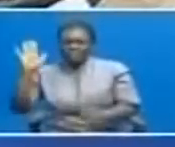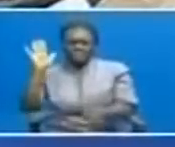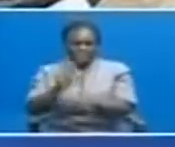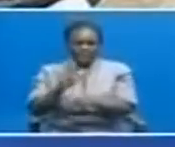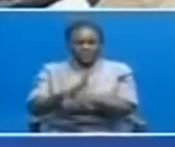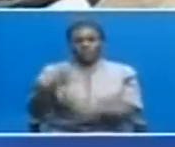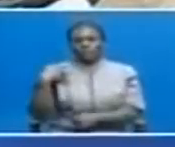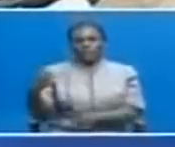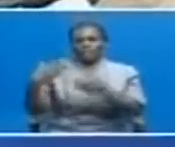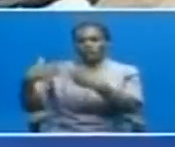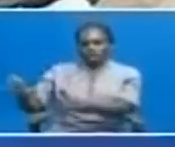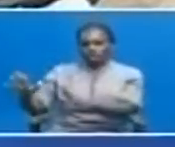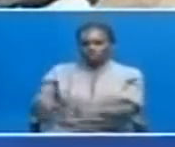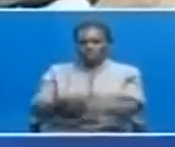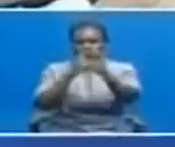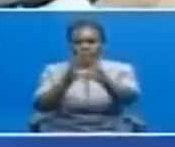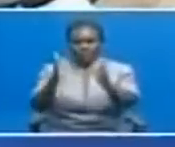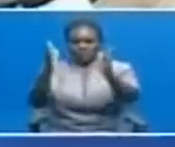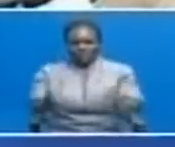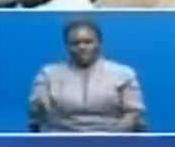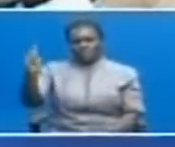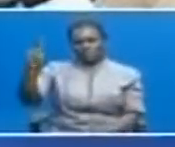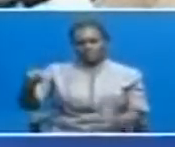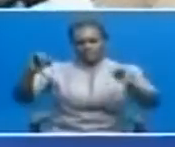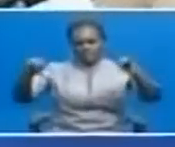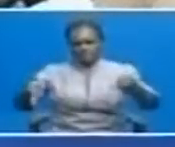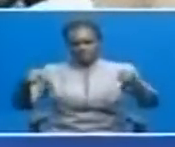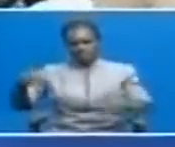to thousands of shillings. Timothy Otieno, KTN News, Nairobi.